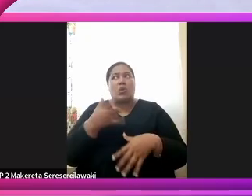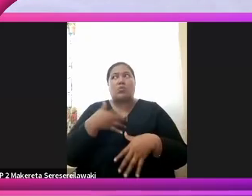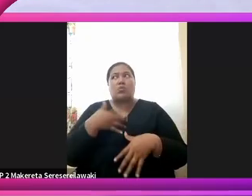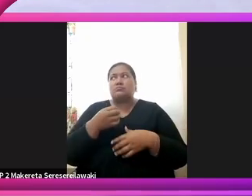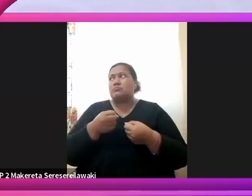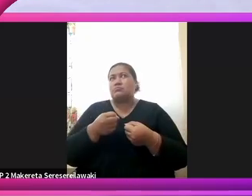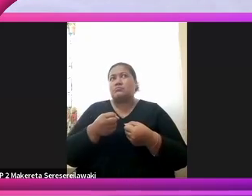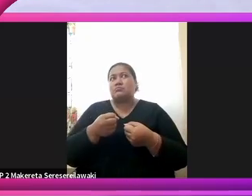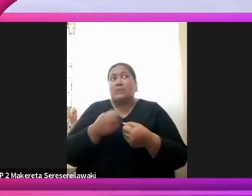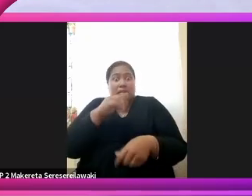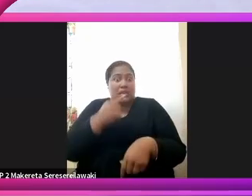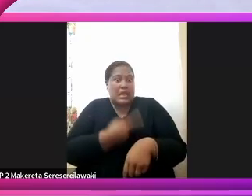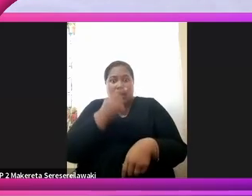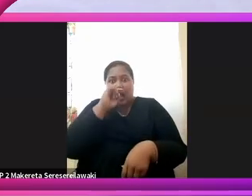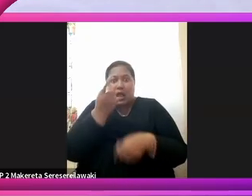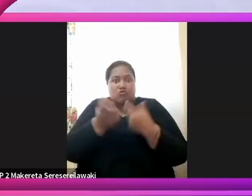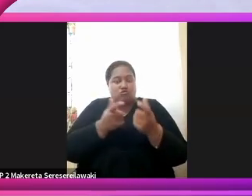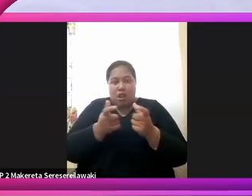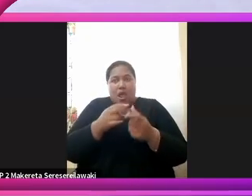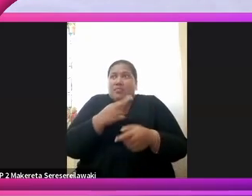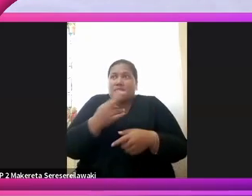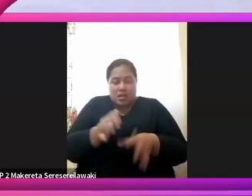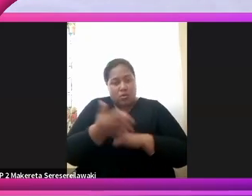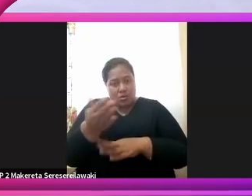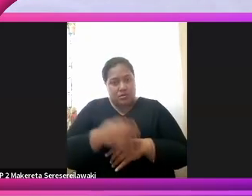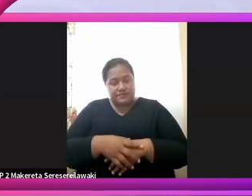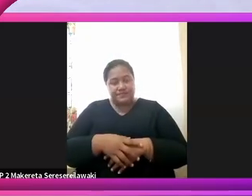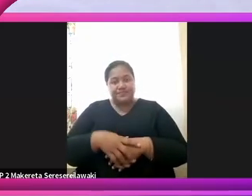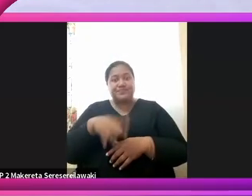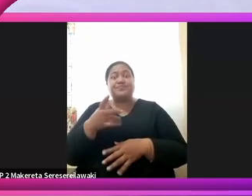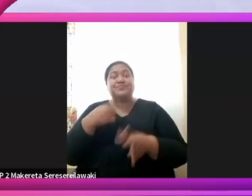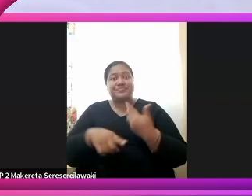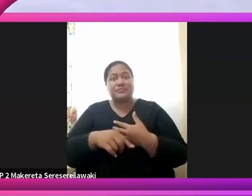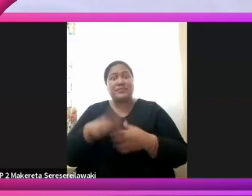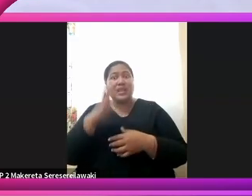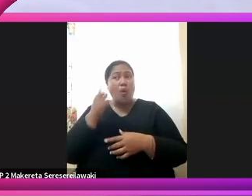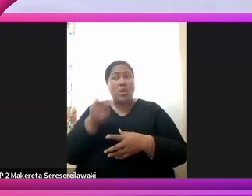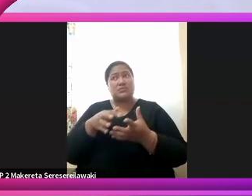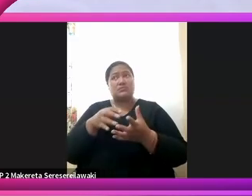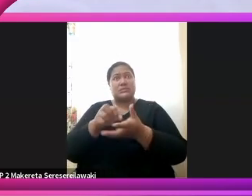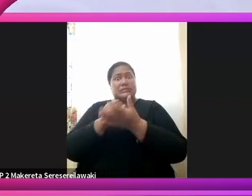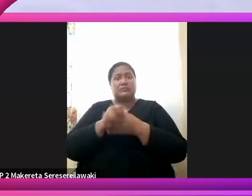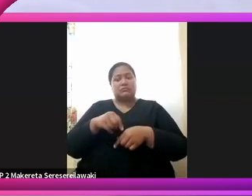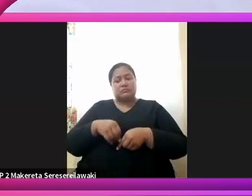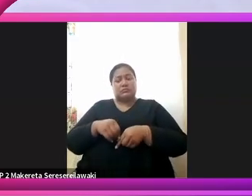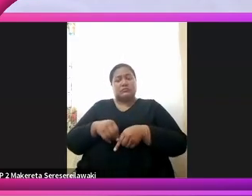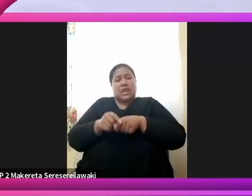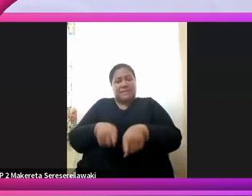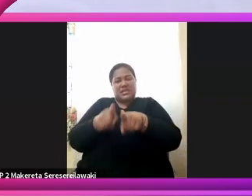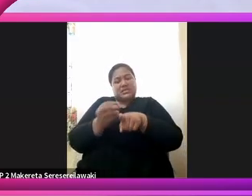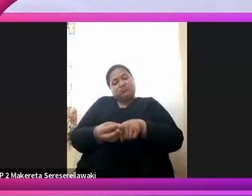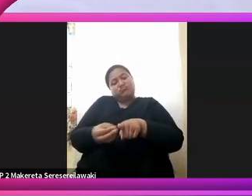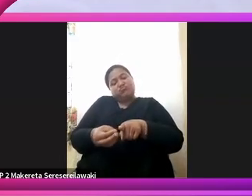cannot handle anymore. If they have an ulcer, their ulcer eating half of their penis already, then they will come to the hospital.